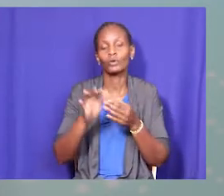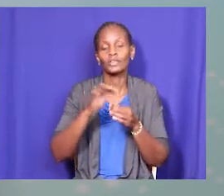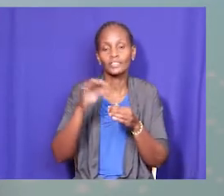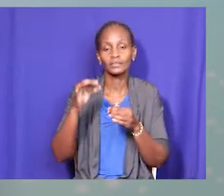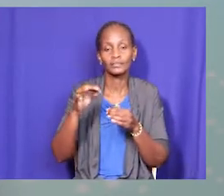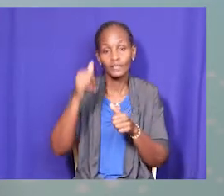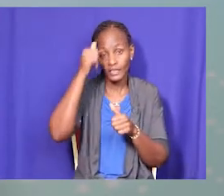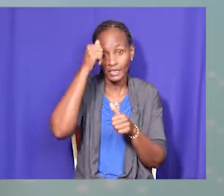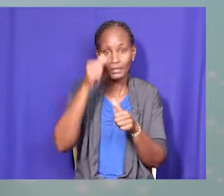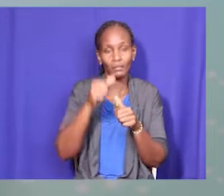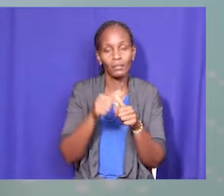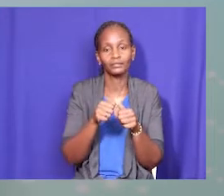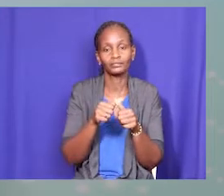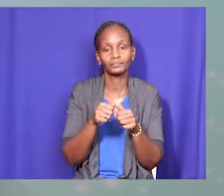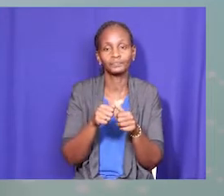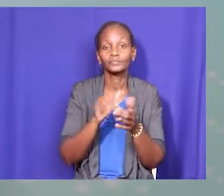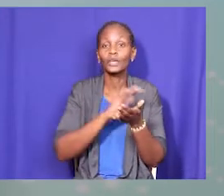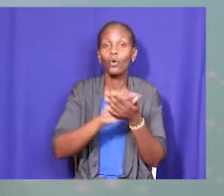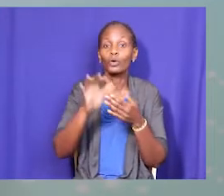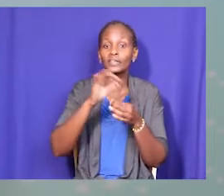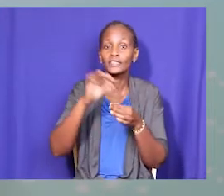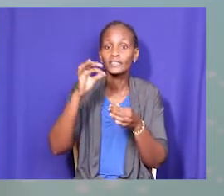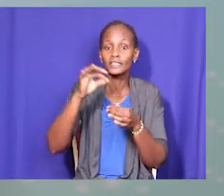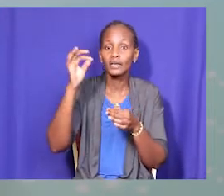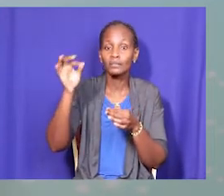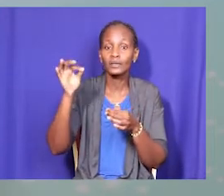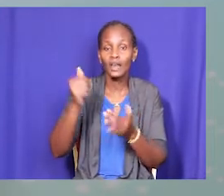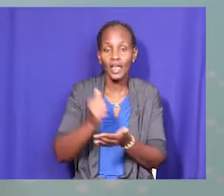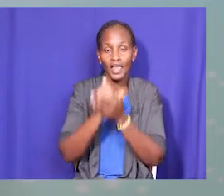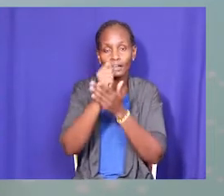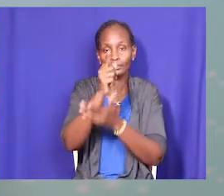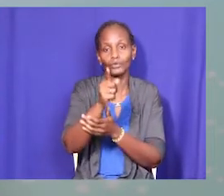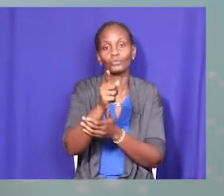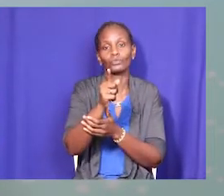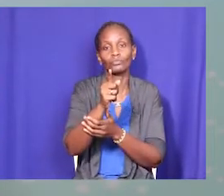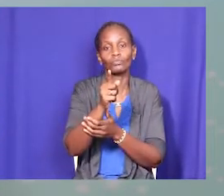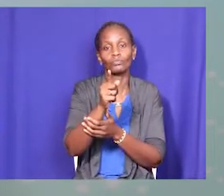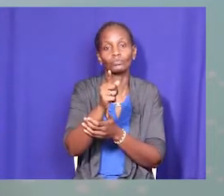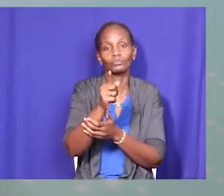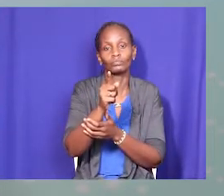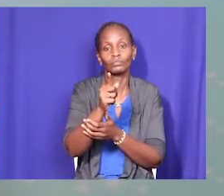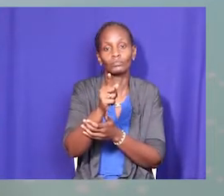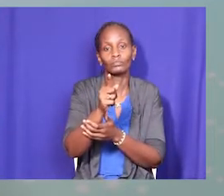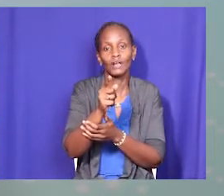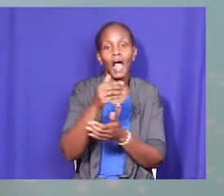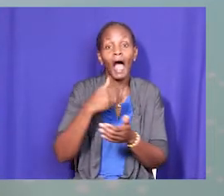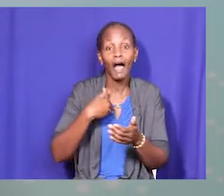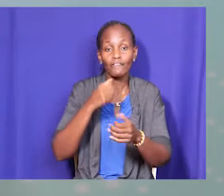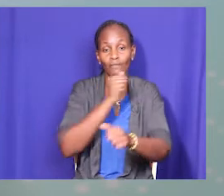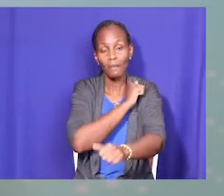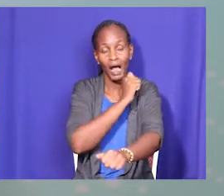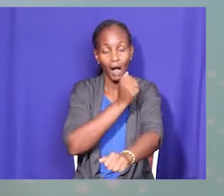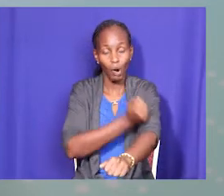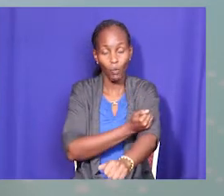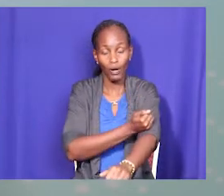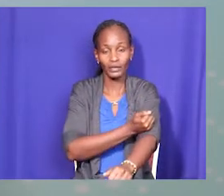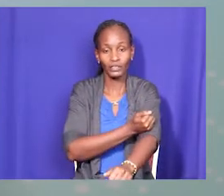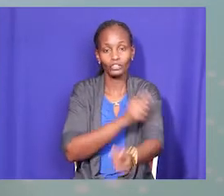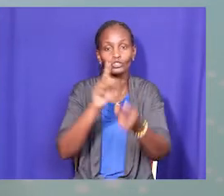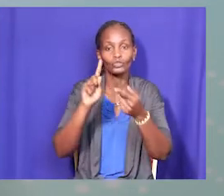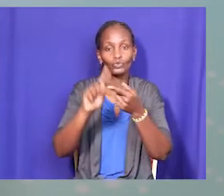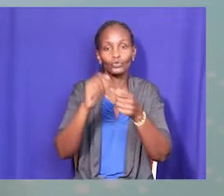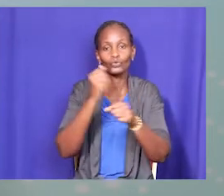Remember, the Holy Spirit will help you have power to do